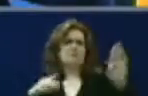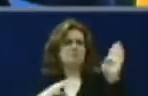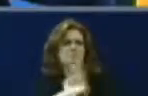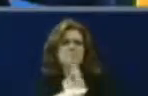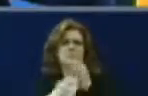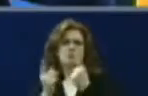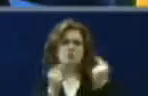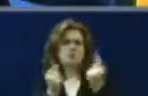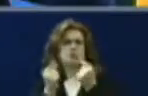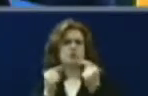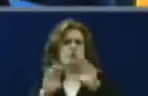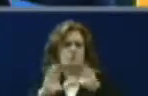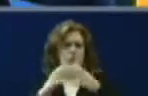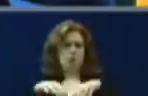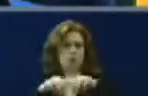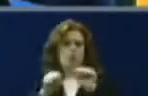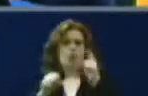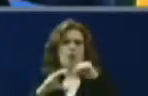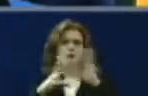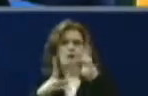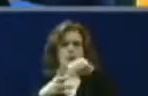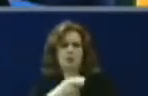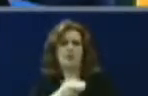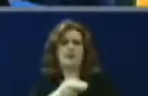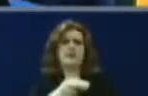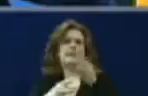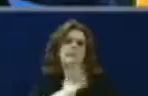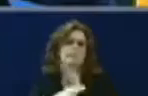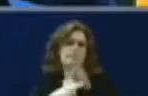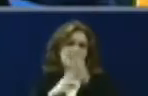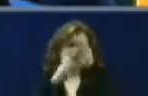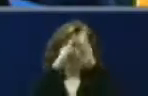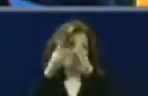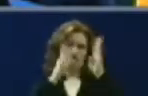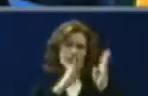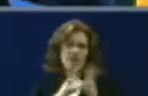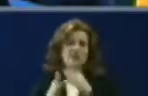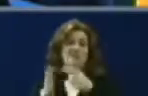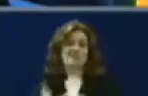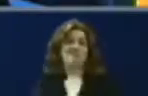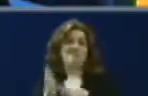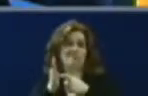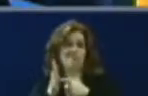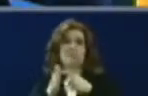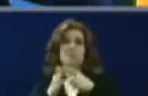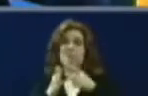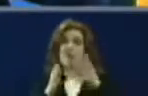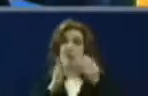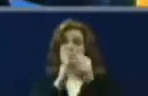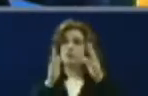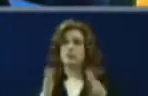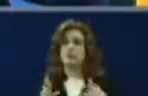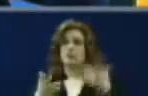functions, concluding with the capstone course, Business Strategies, which requires students to